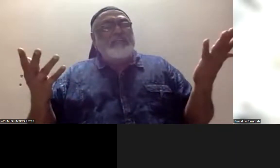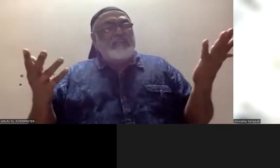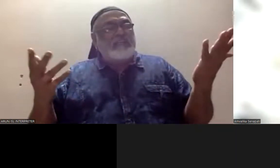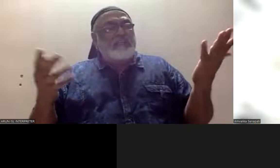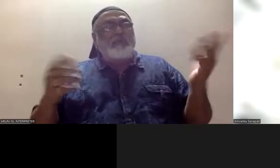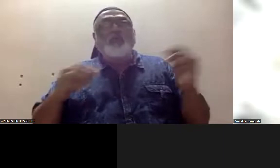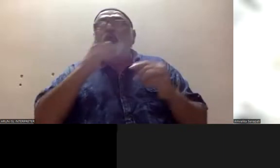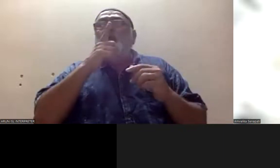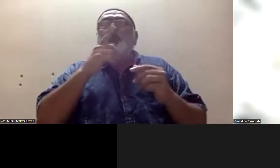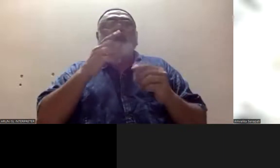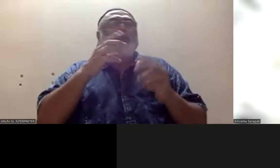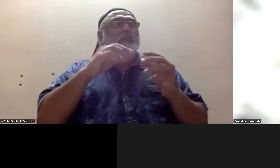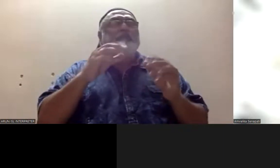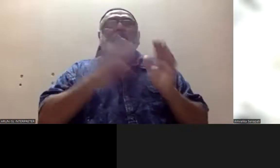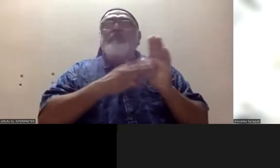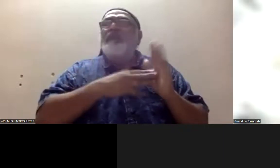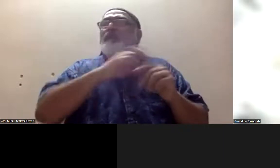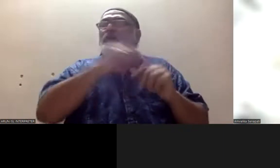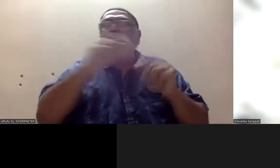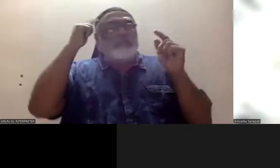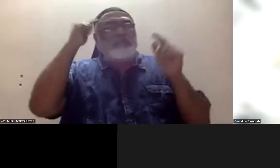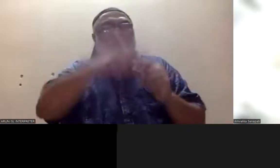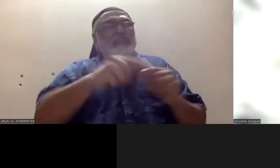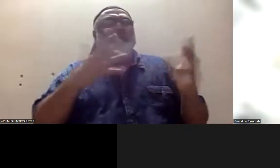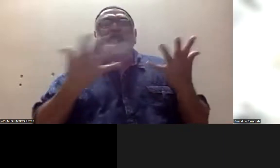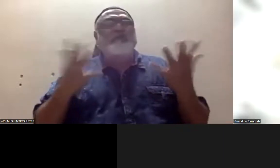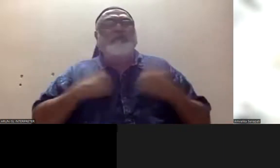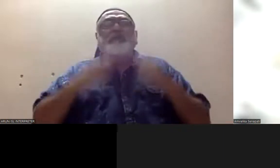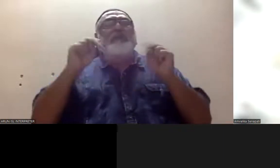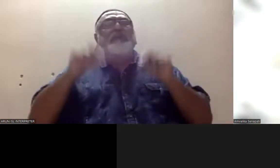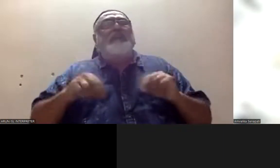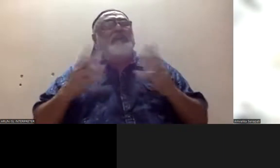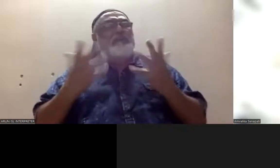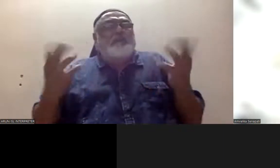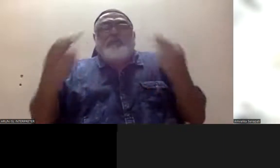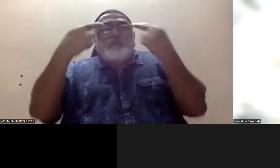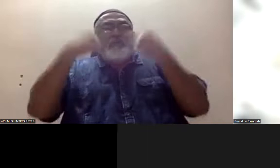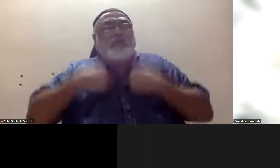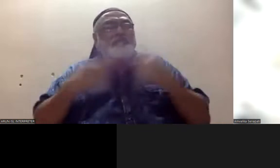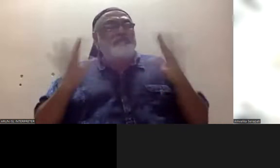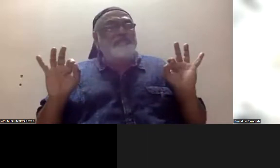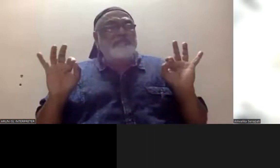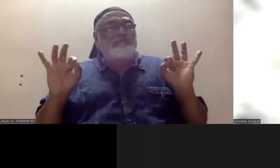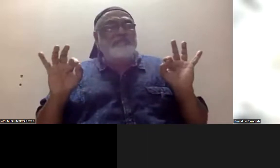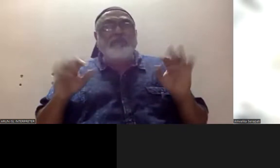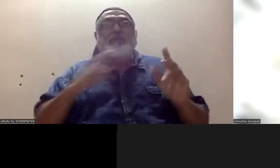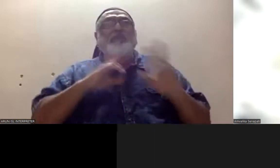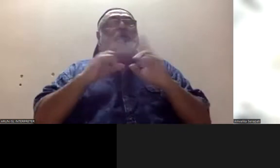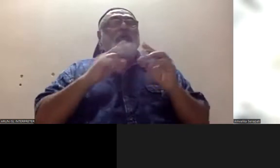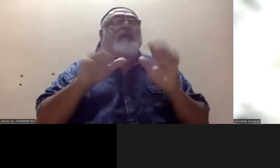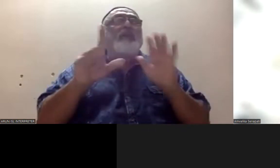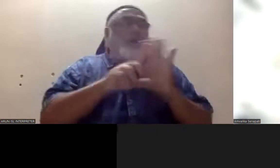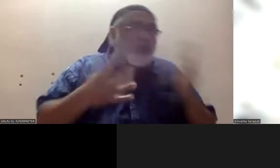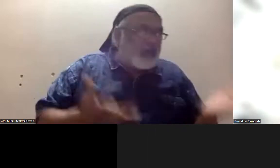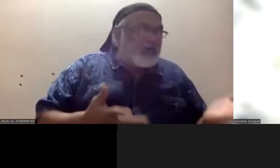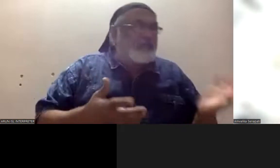administrative members were not giving more attention to our needs. Uh, and if we talk about these laws